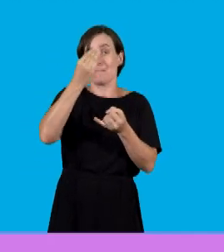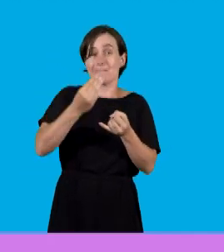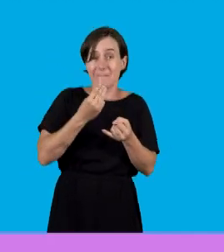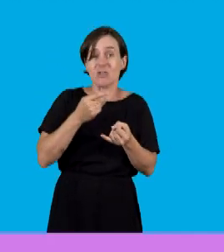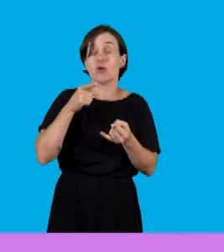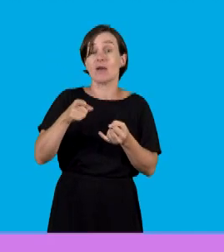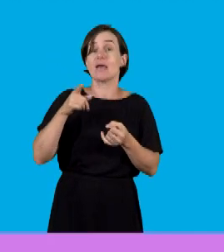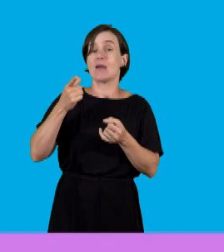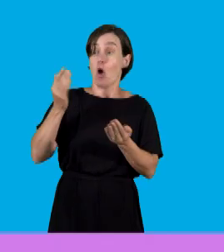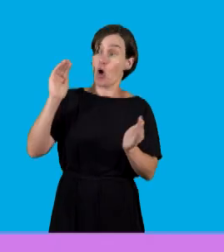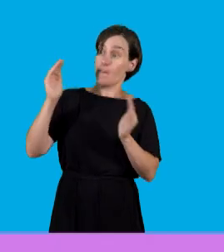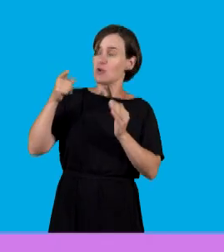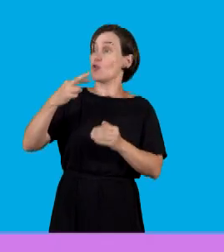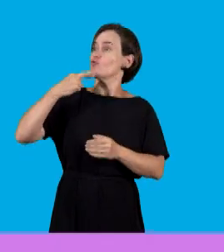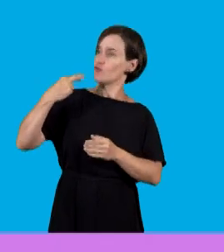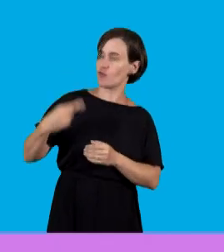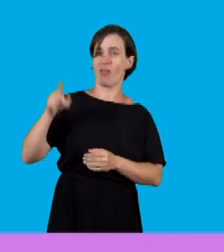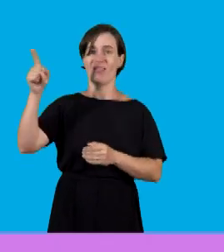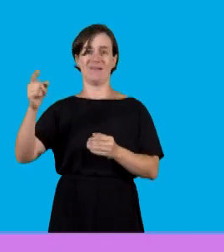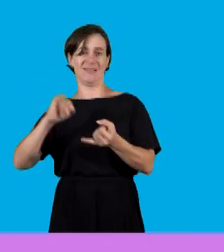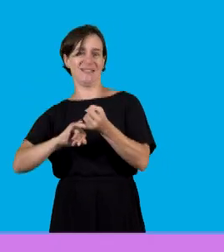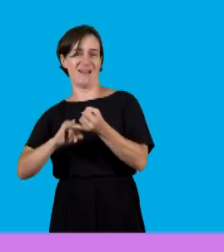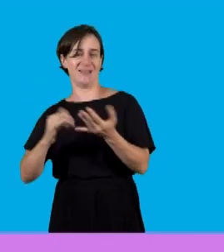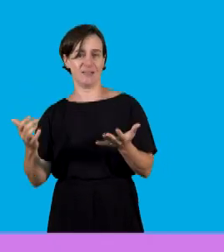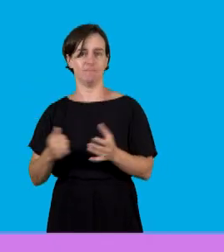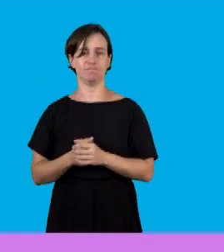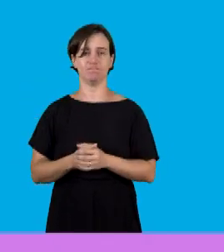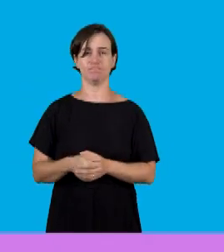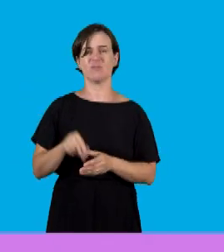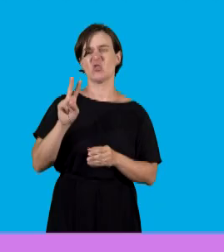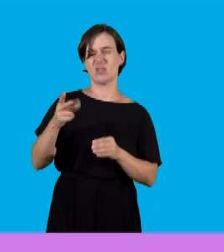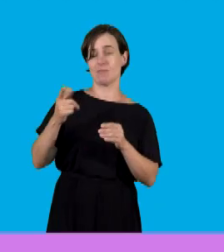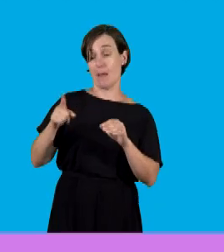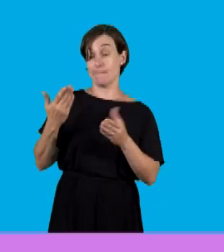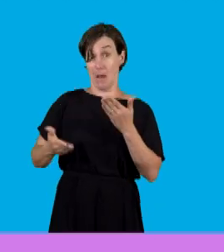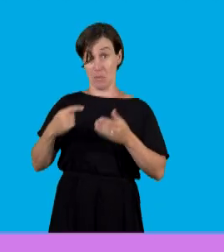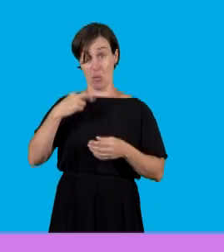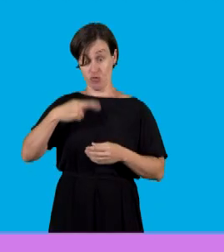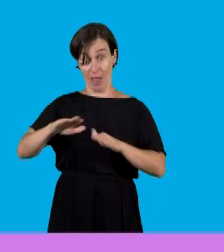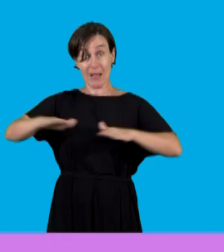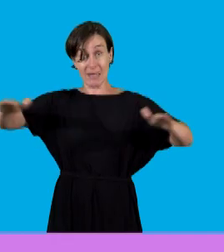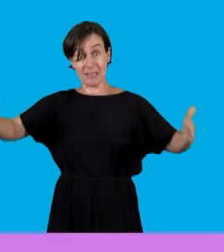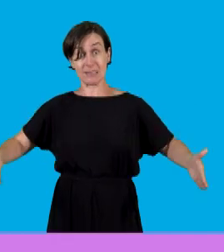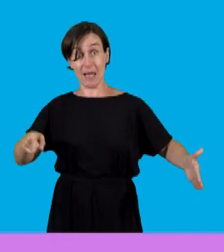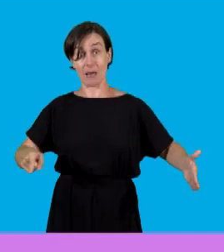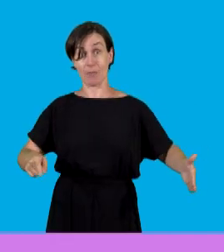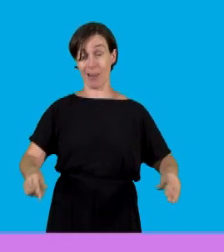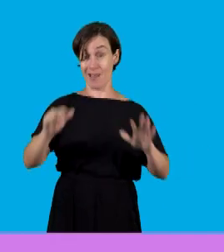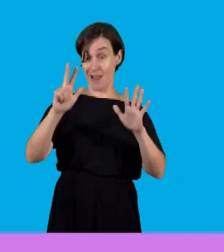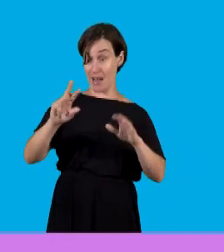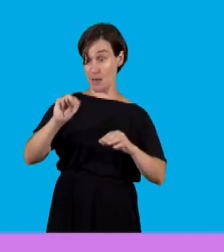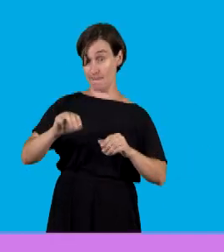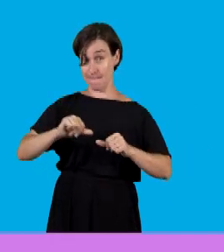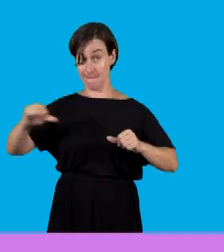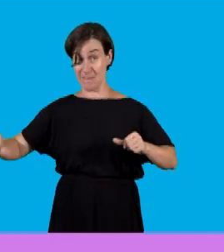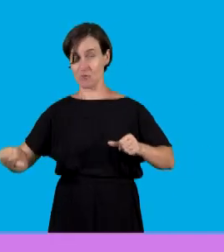size of the picture on the drawing in relation to its actual size. So if this was a table of some sort, the actual sizes will